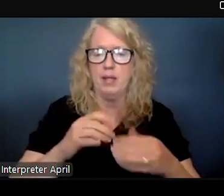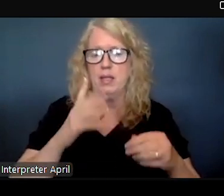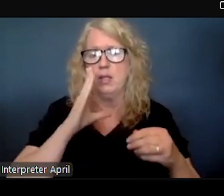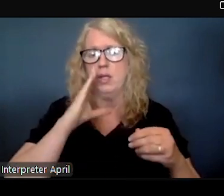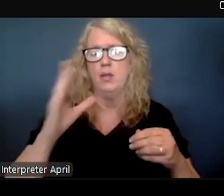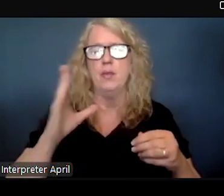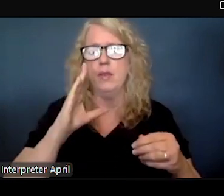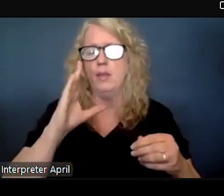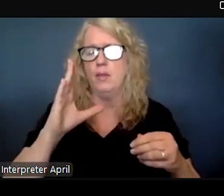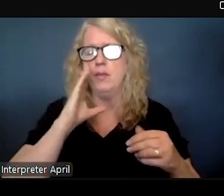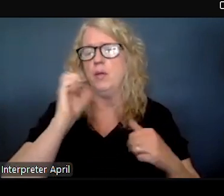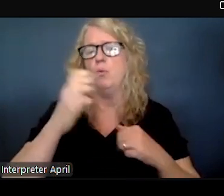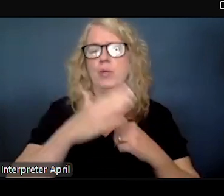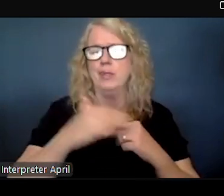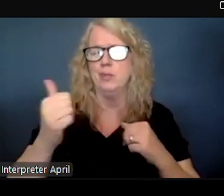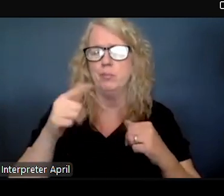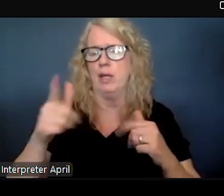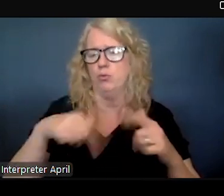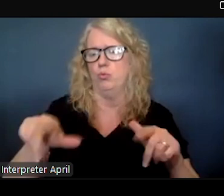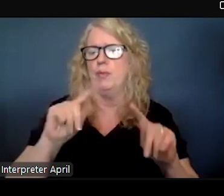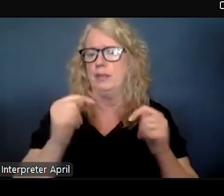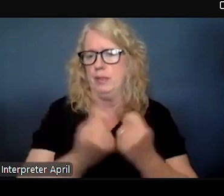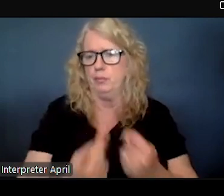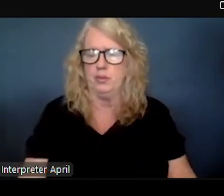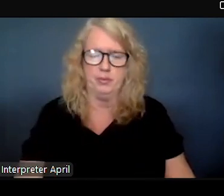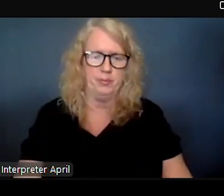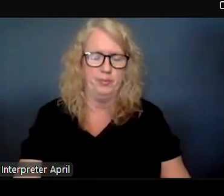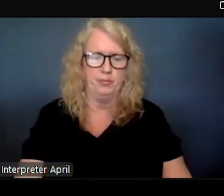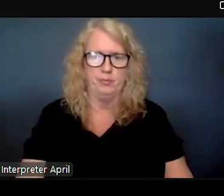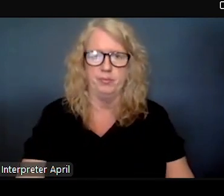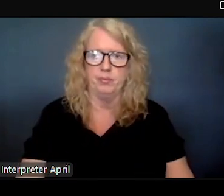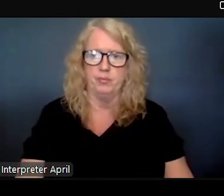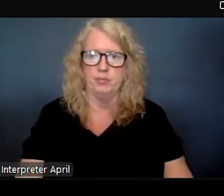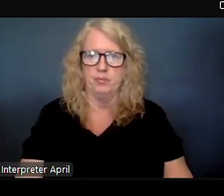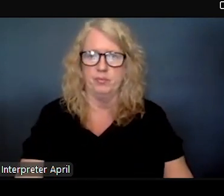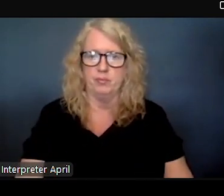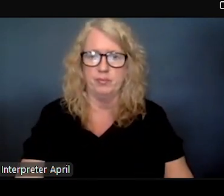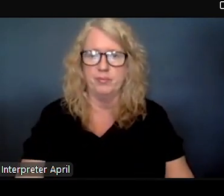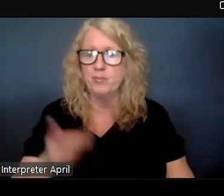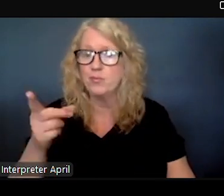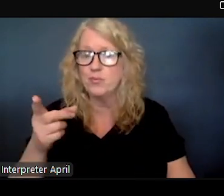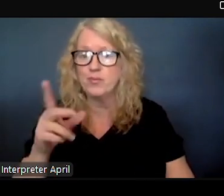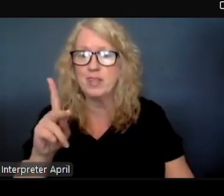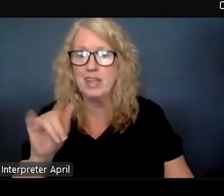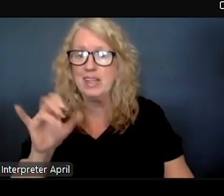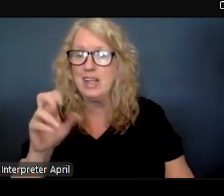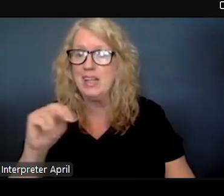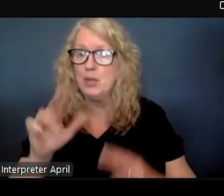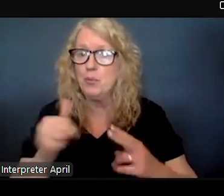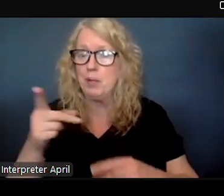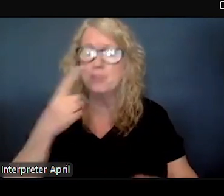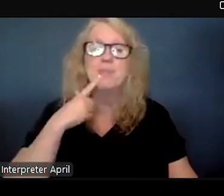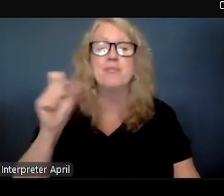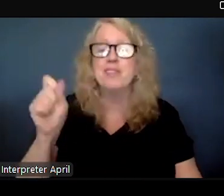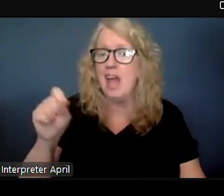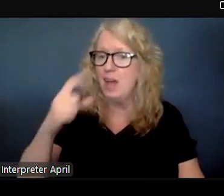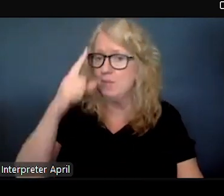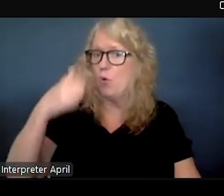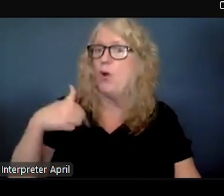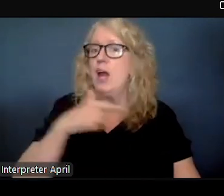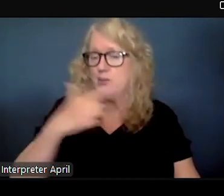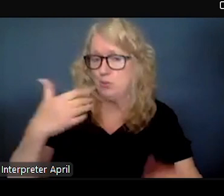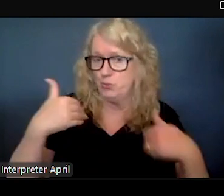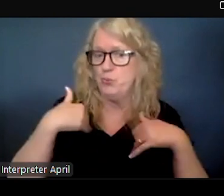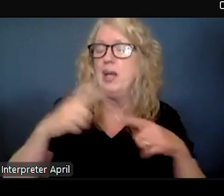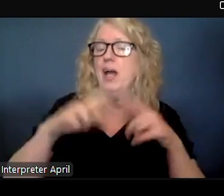the dispatched out to one of our teams. Okay. Kaitlyn, what about you guys? Yeah, for us, we have